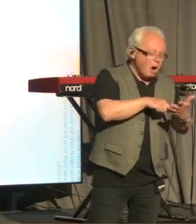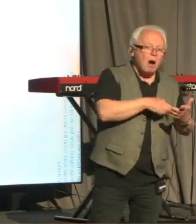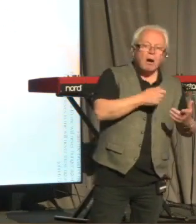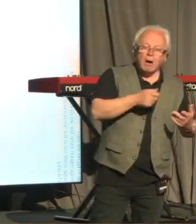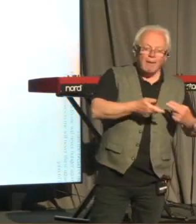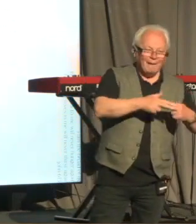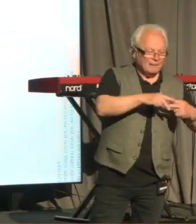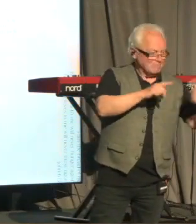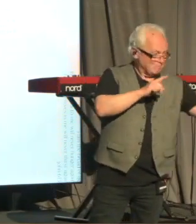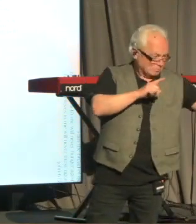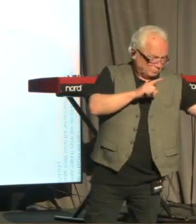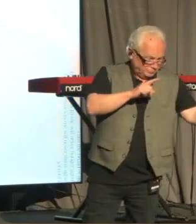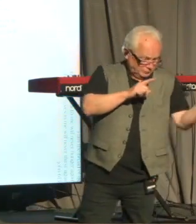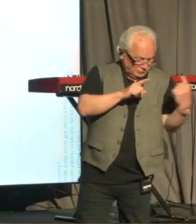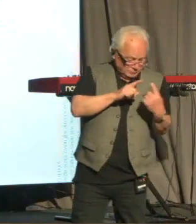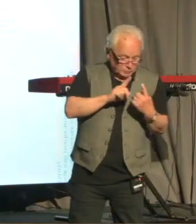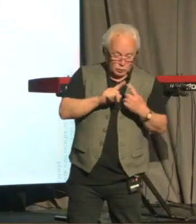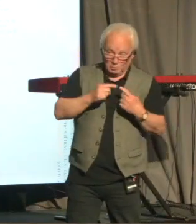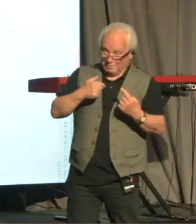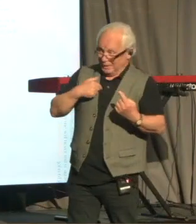will never hunger.